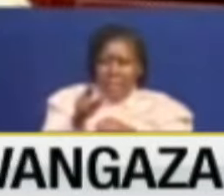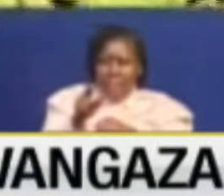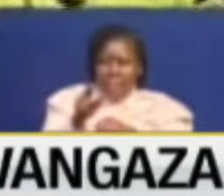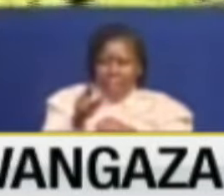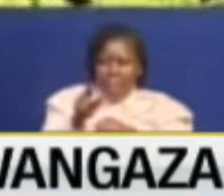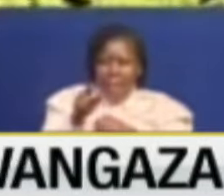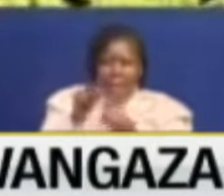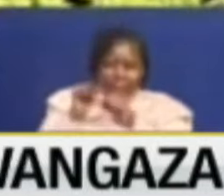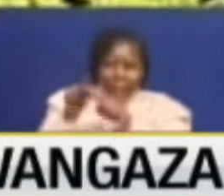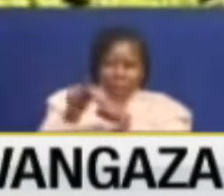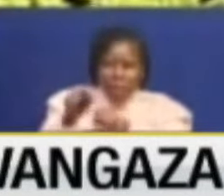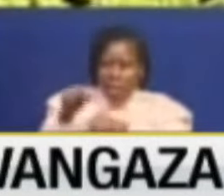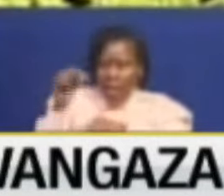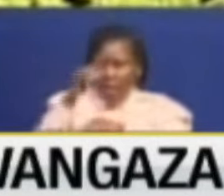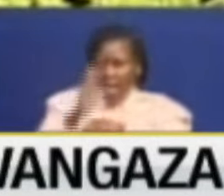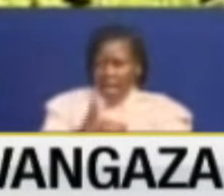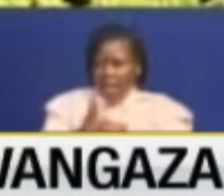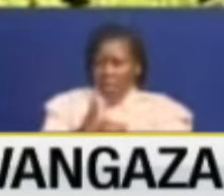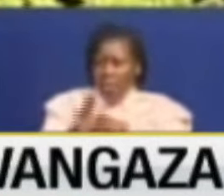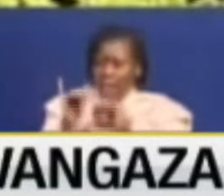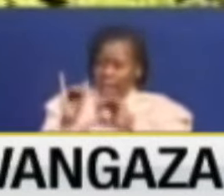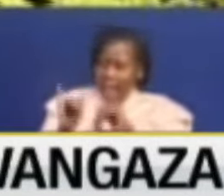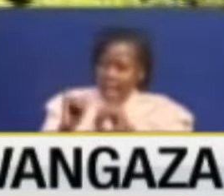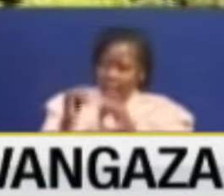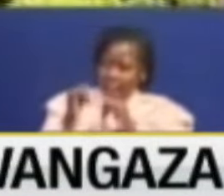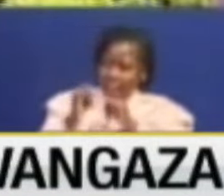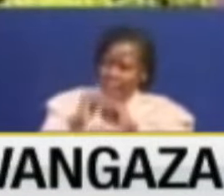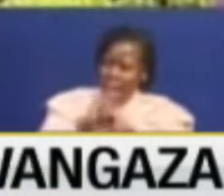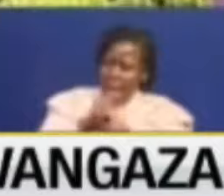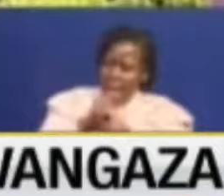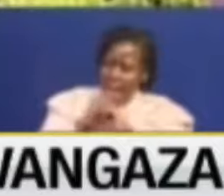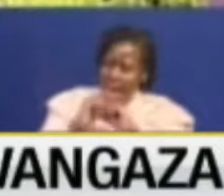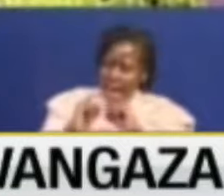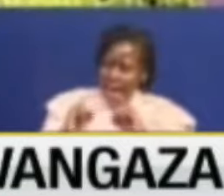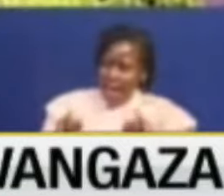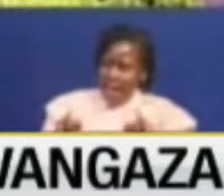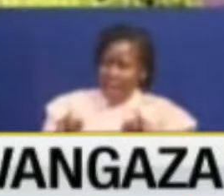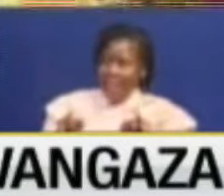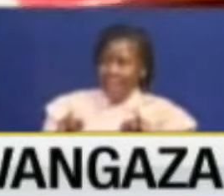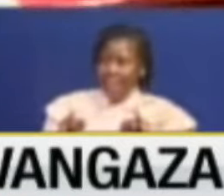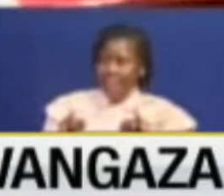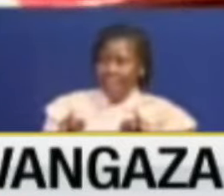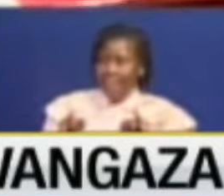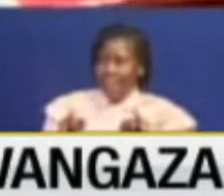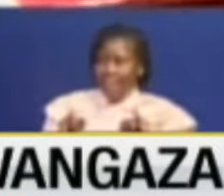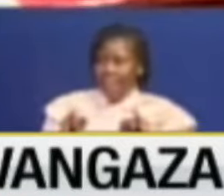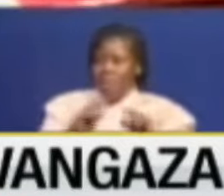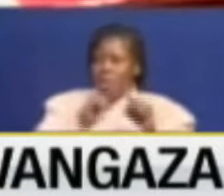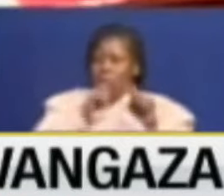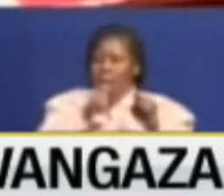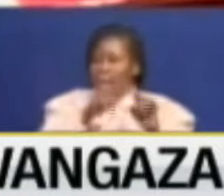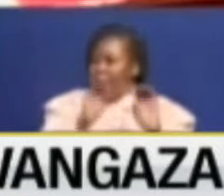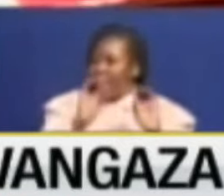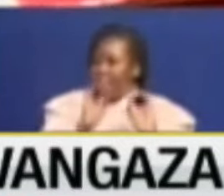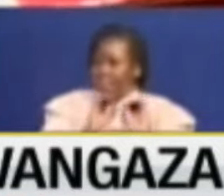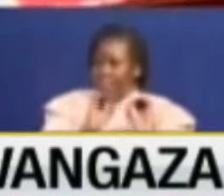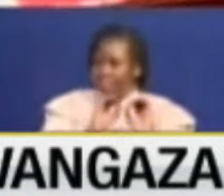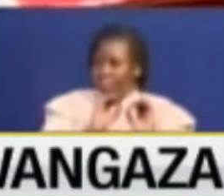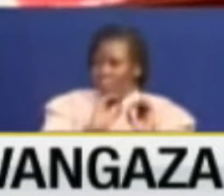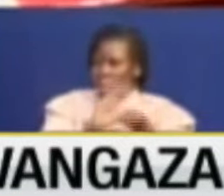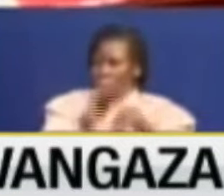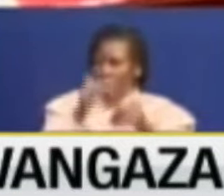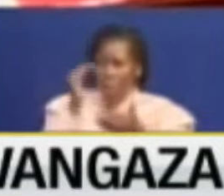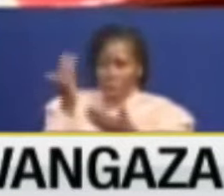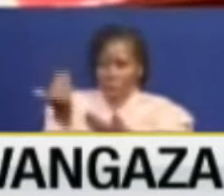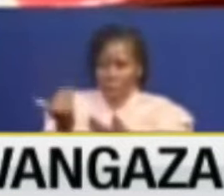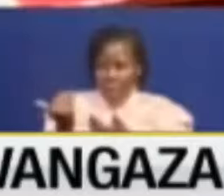the governor will remain clean. The governor will remain blameless. All they are hoping